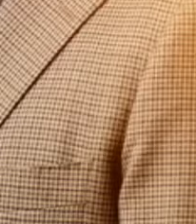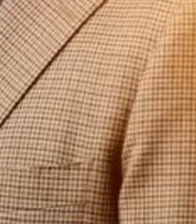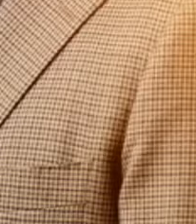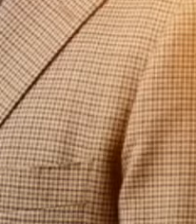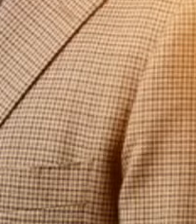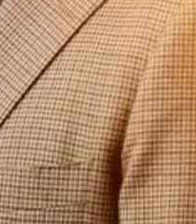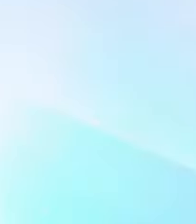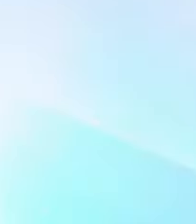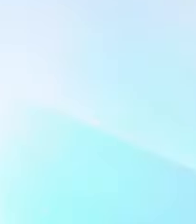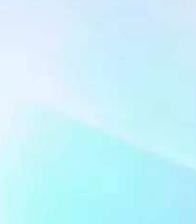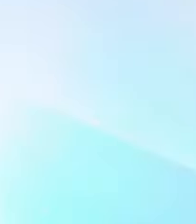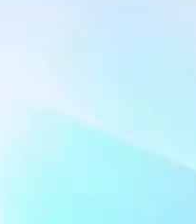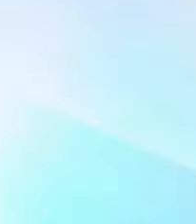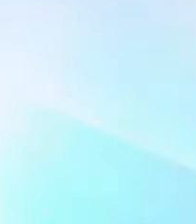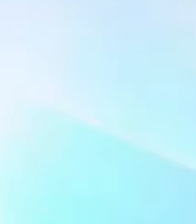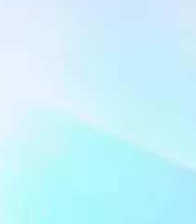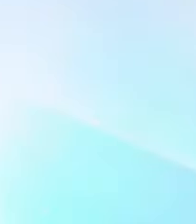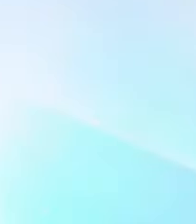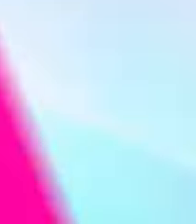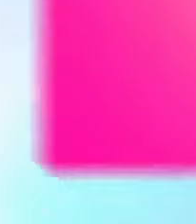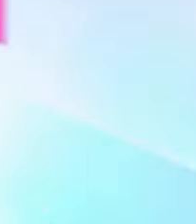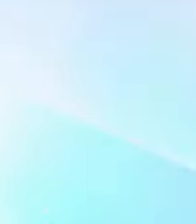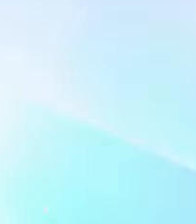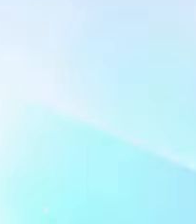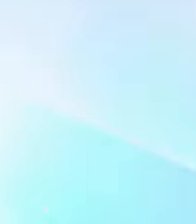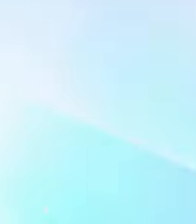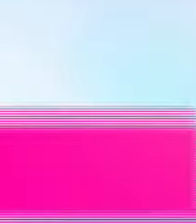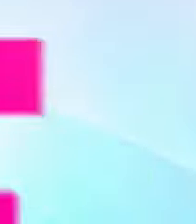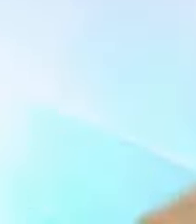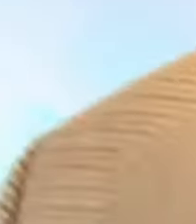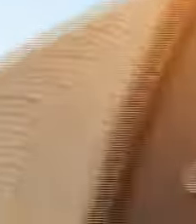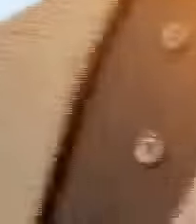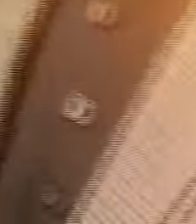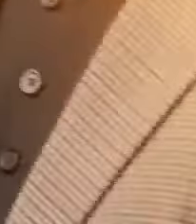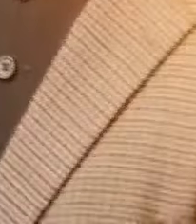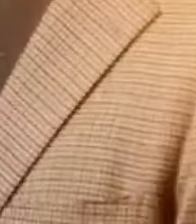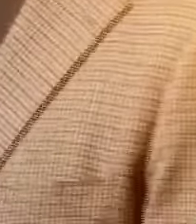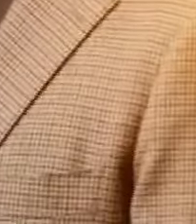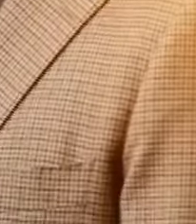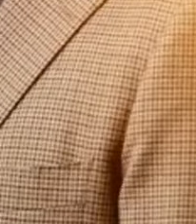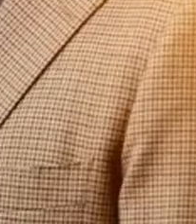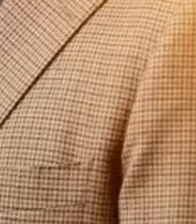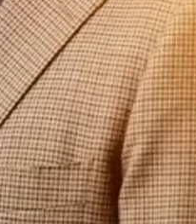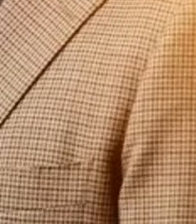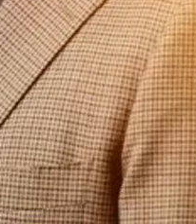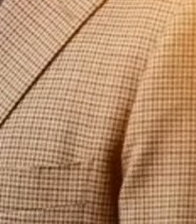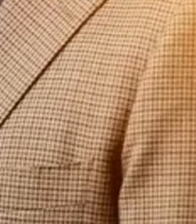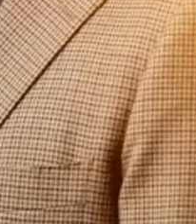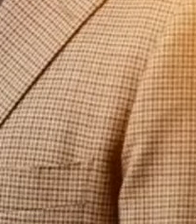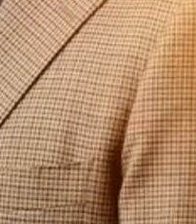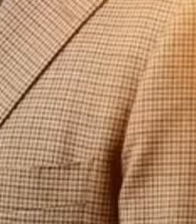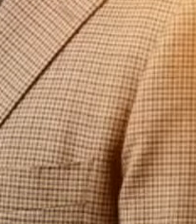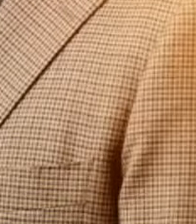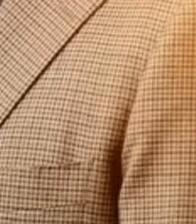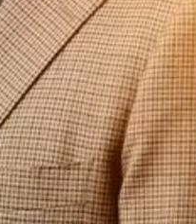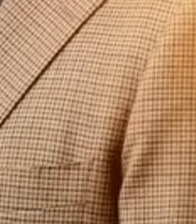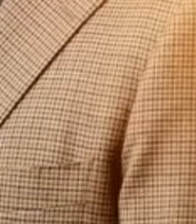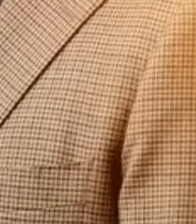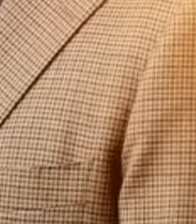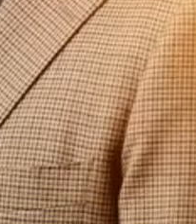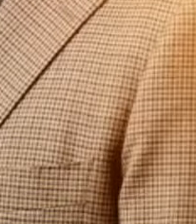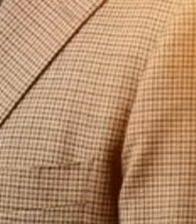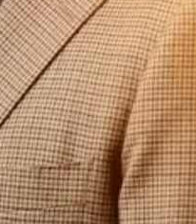in the language of the Spirit. Ronanama Soladea Lefadiba Koshe Ranana Makombran